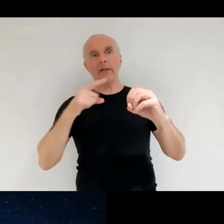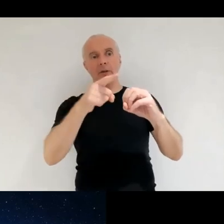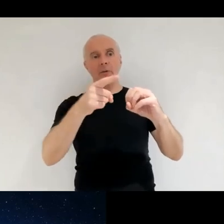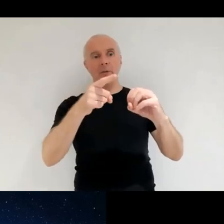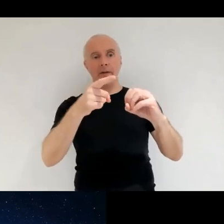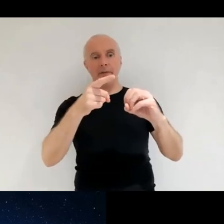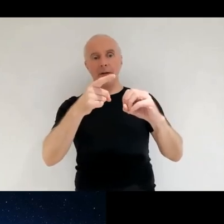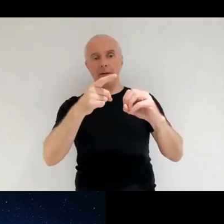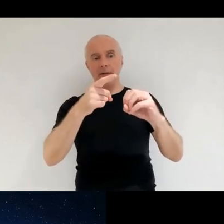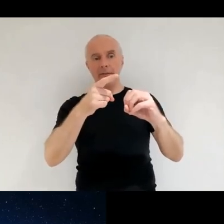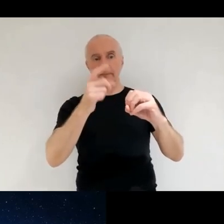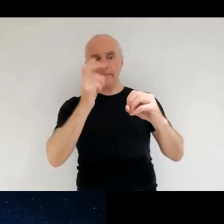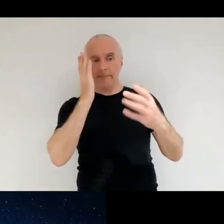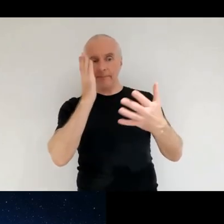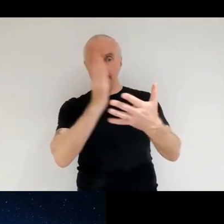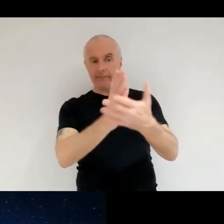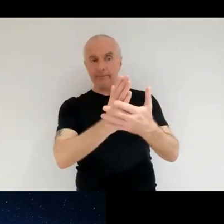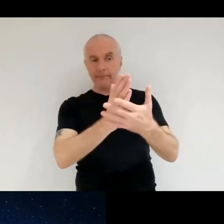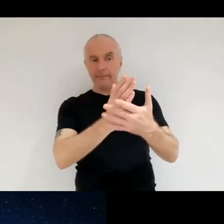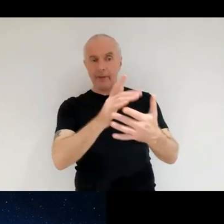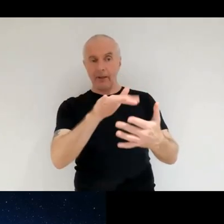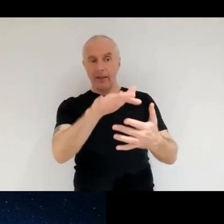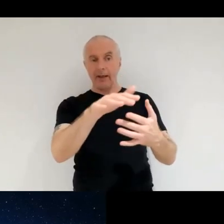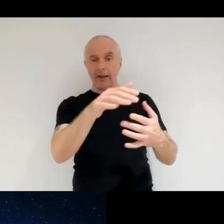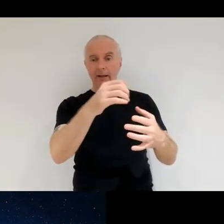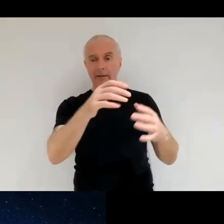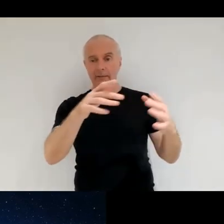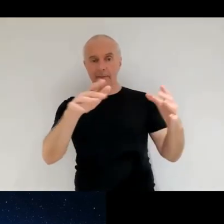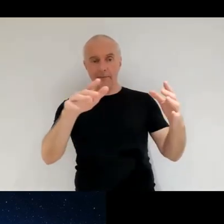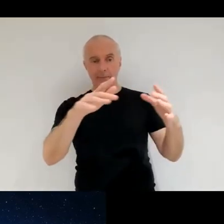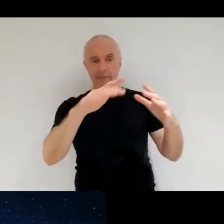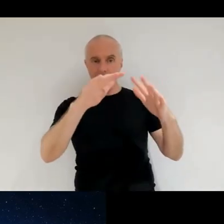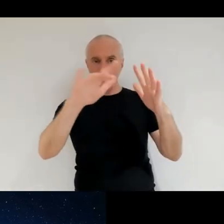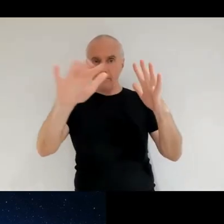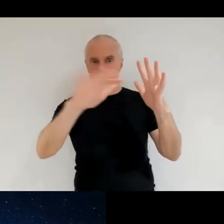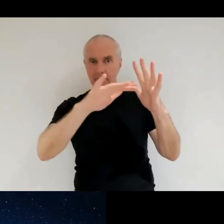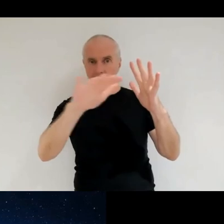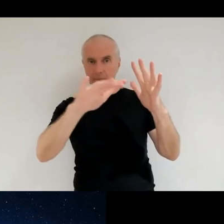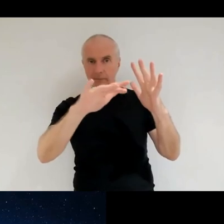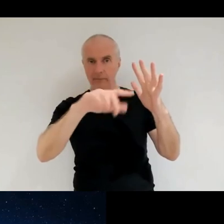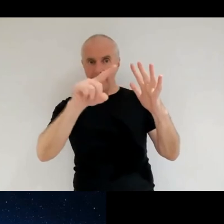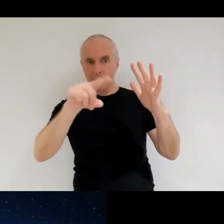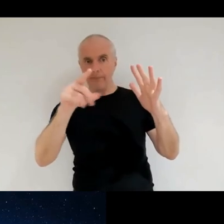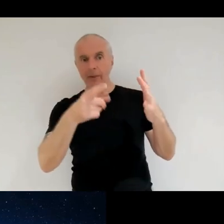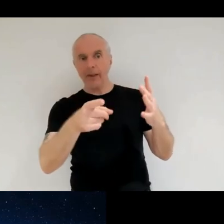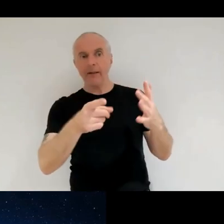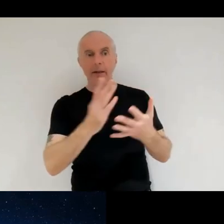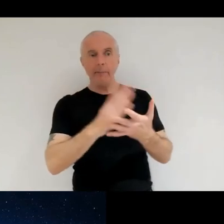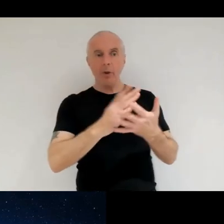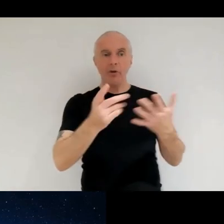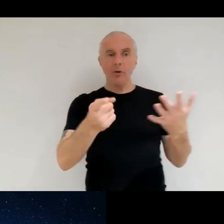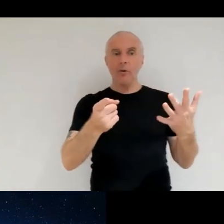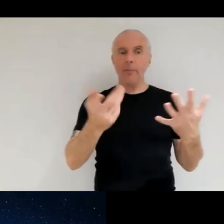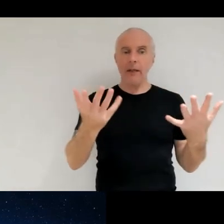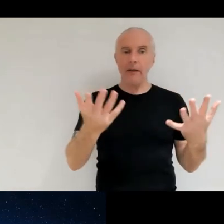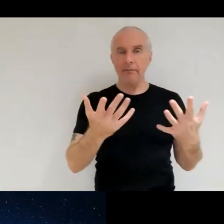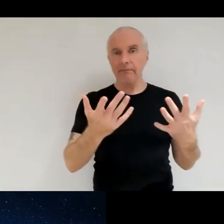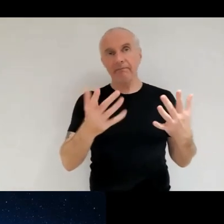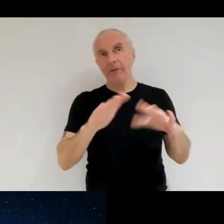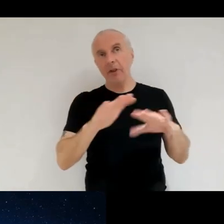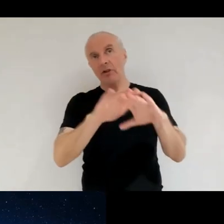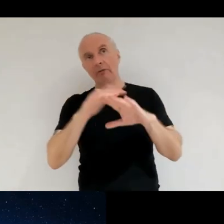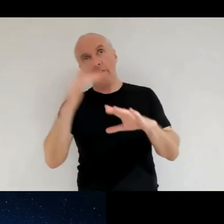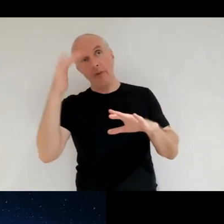signature in the gravitational wave signal. And so you could, I mean, I'm not sure about the degeneracies and whether you could really